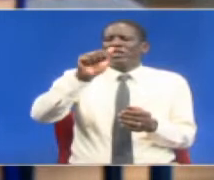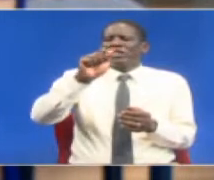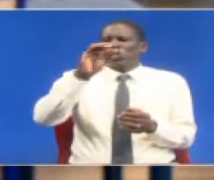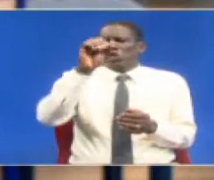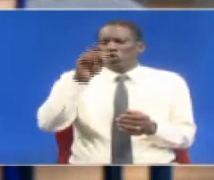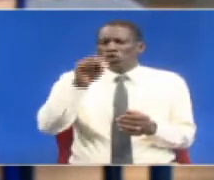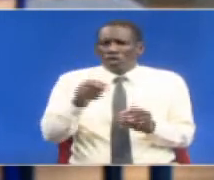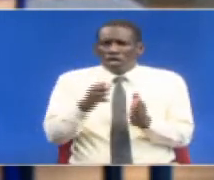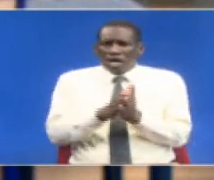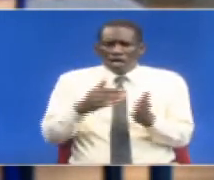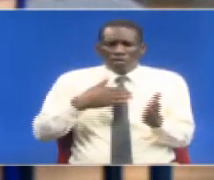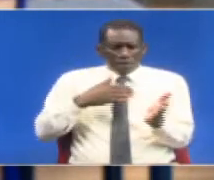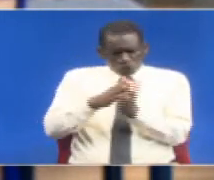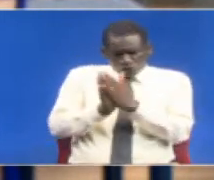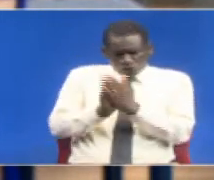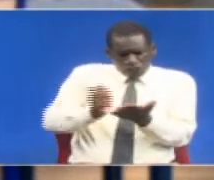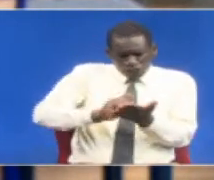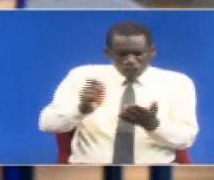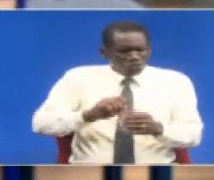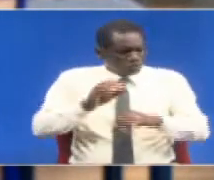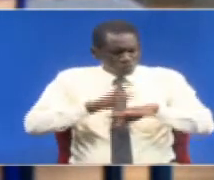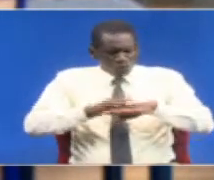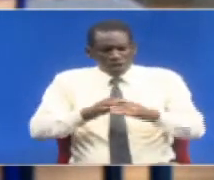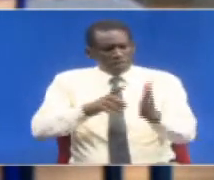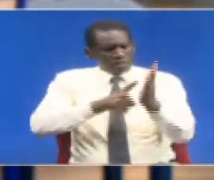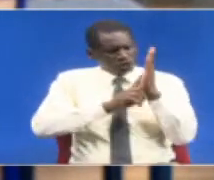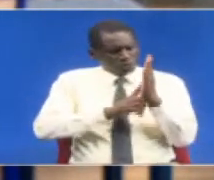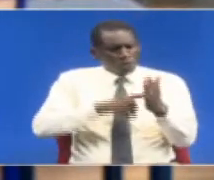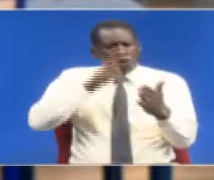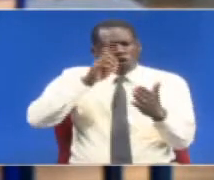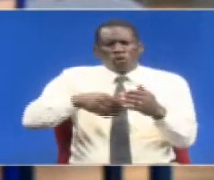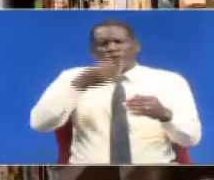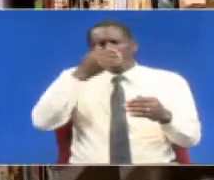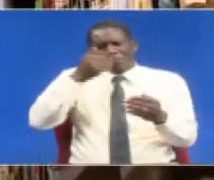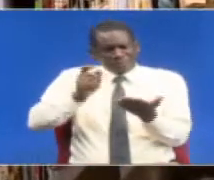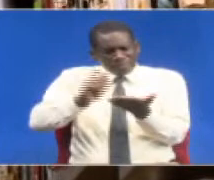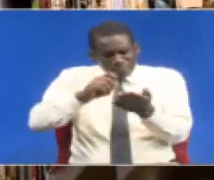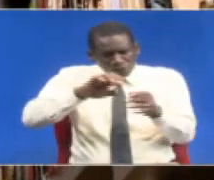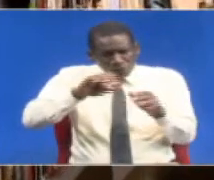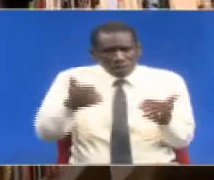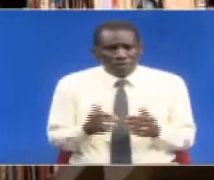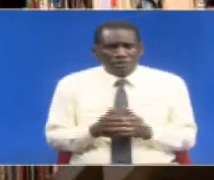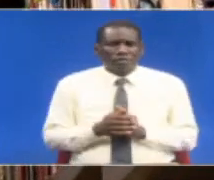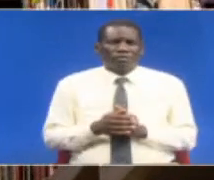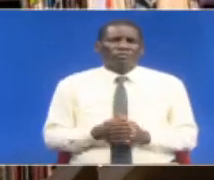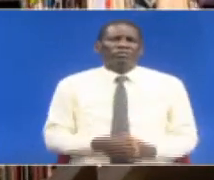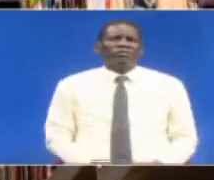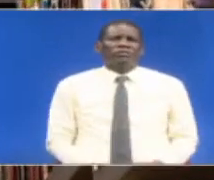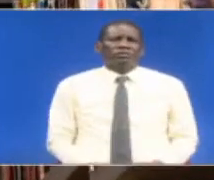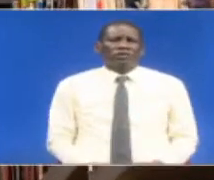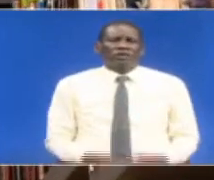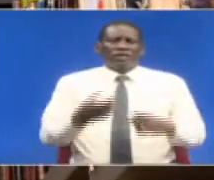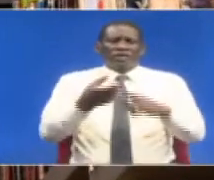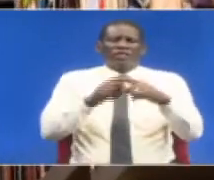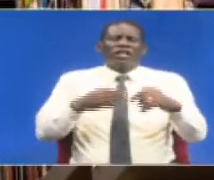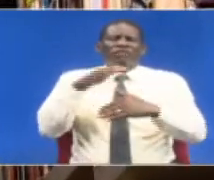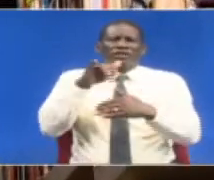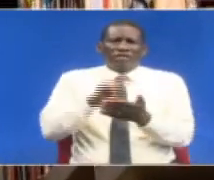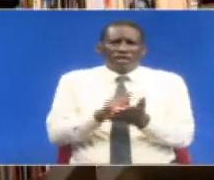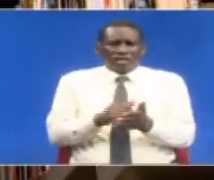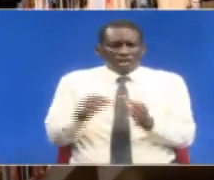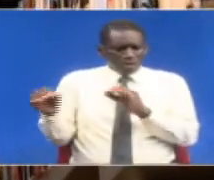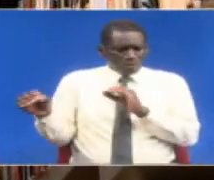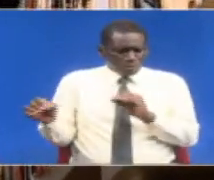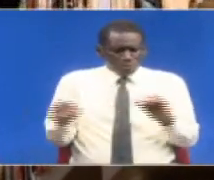in class, you know, as an example of what good compositions are like and should sound like. And then I later moved